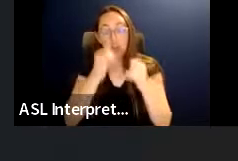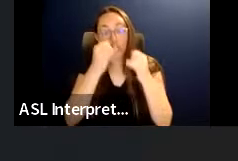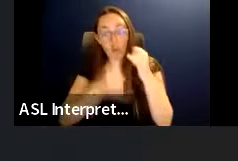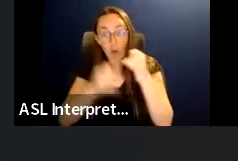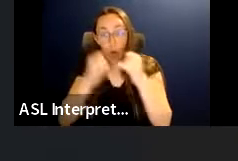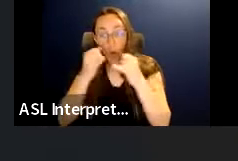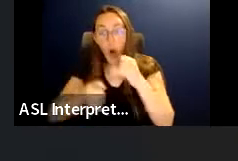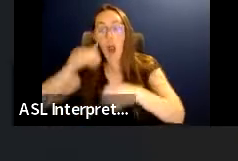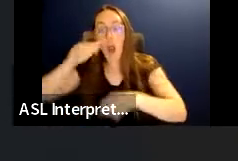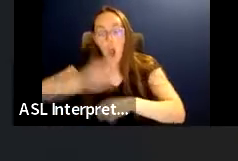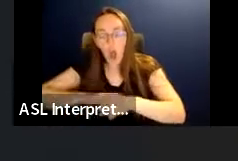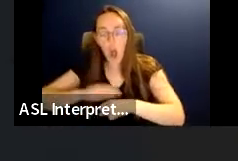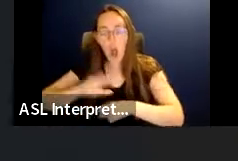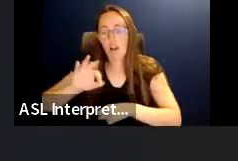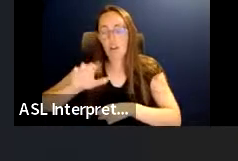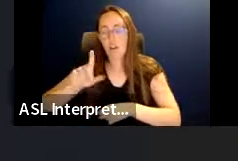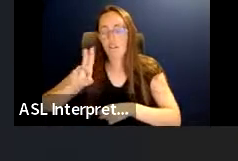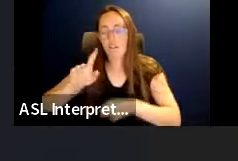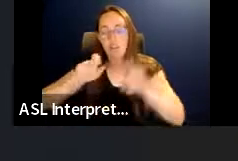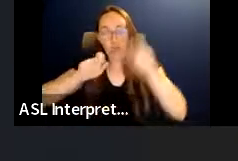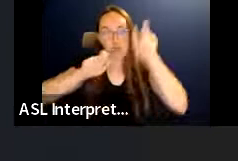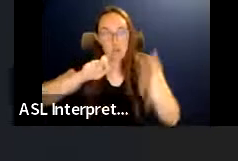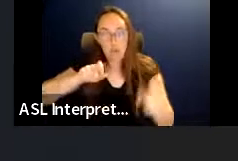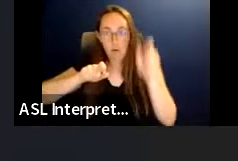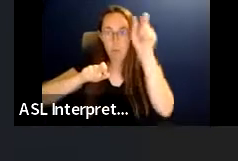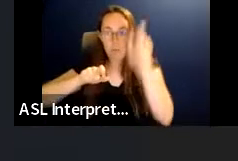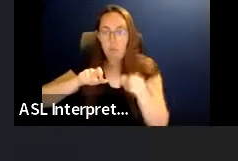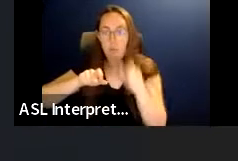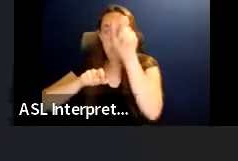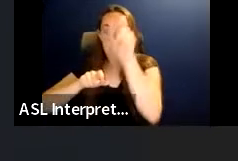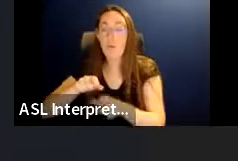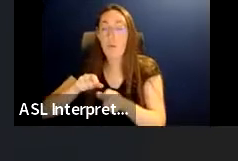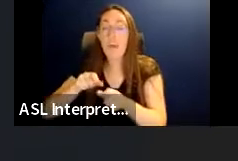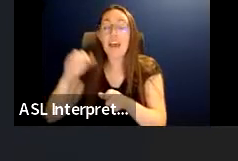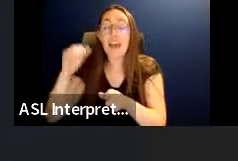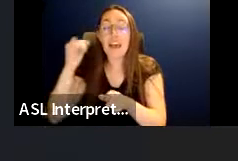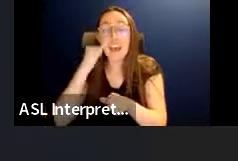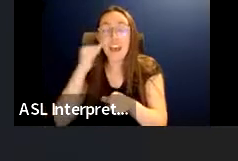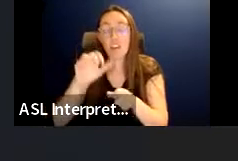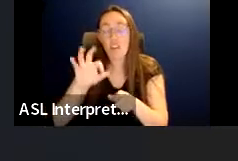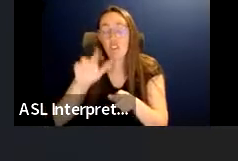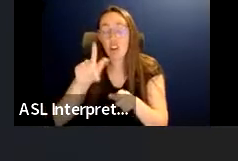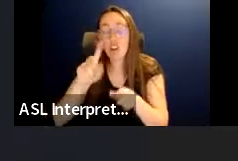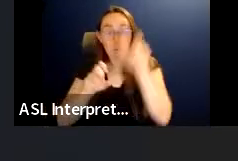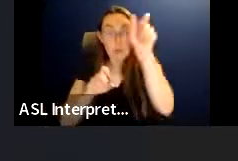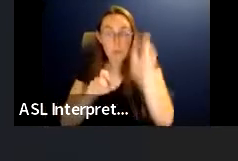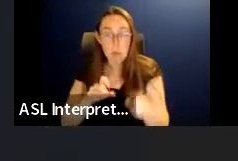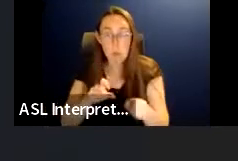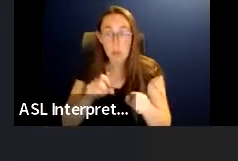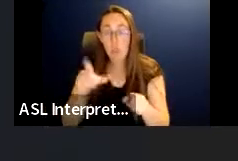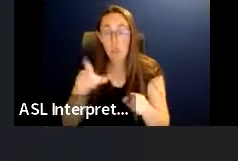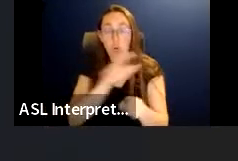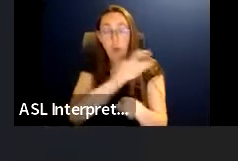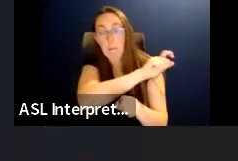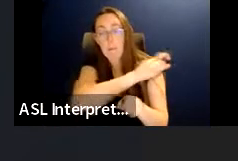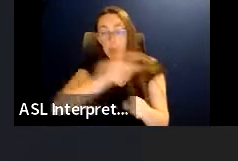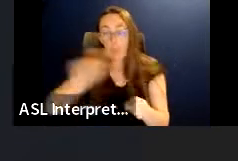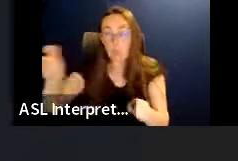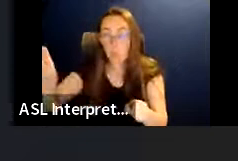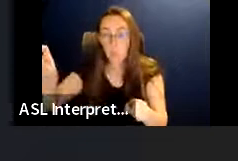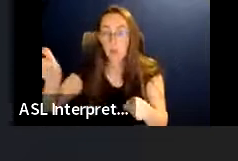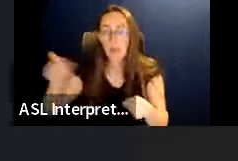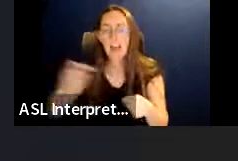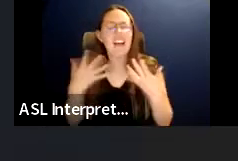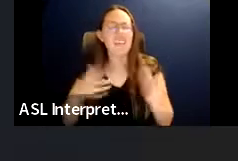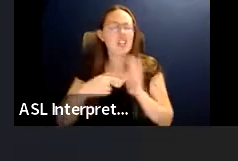score across the flutes, like I showed in one of the first videos where I had to take a utility knife and